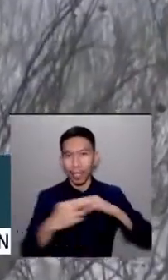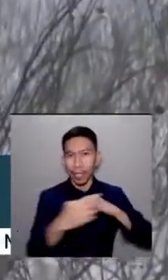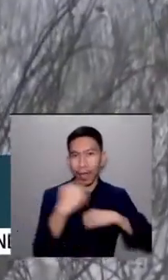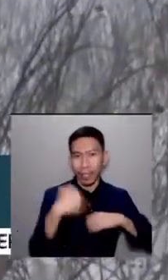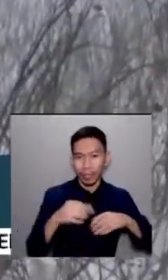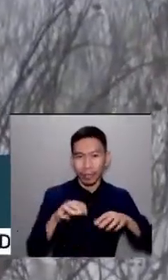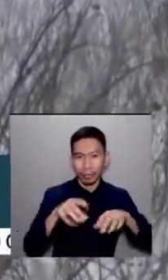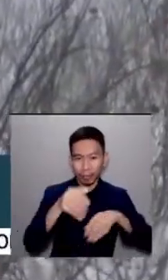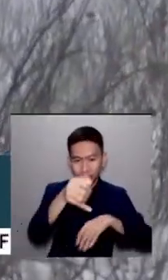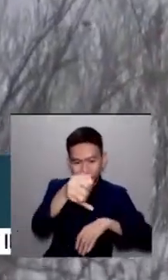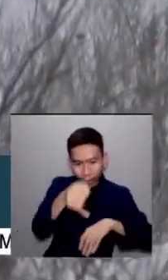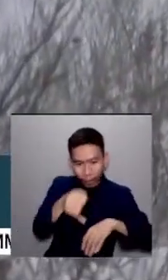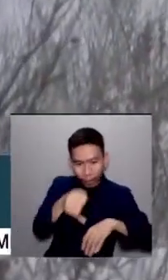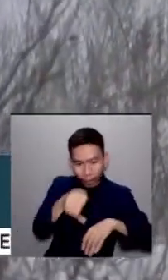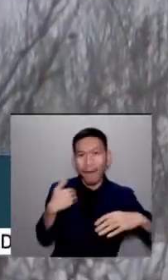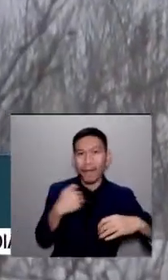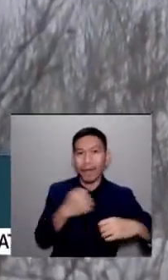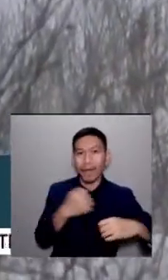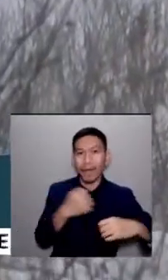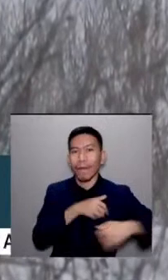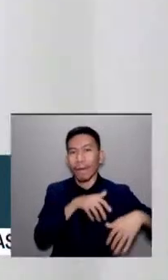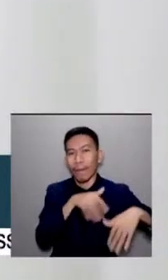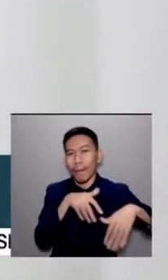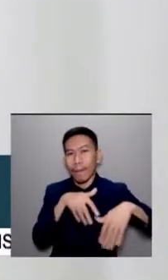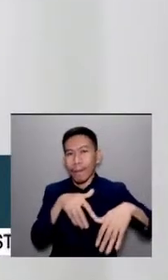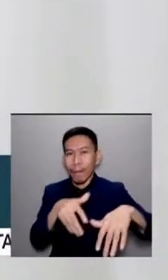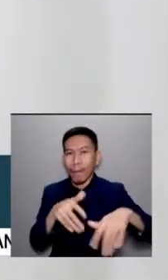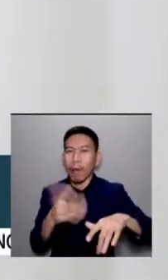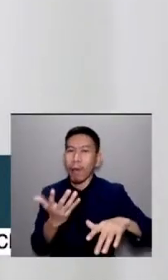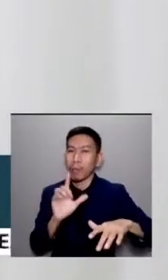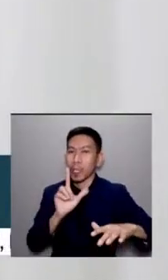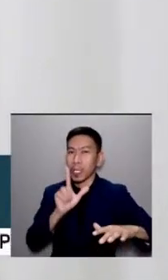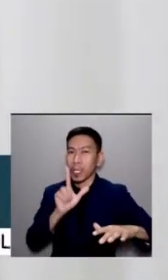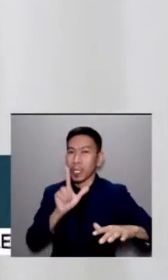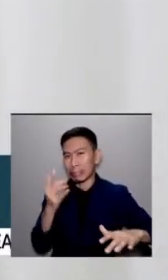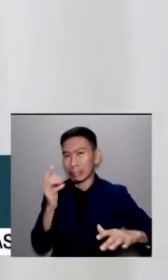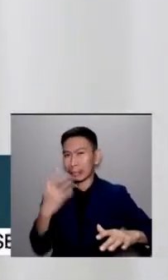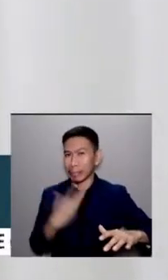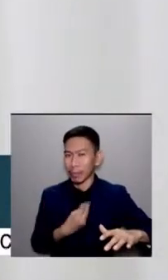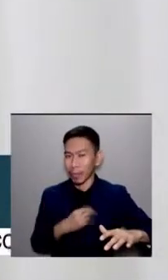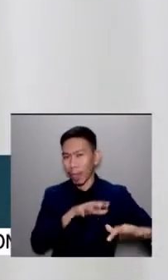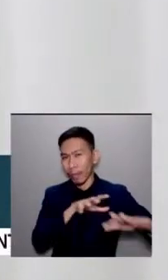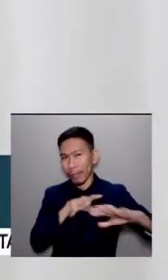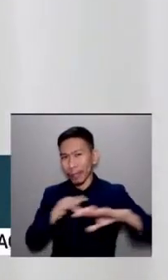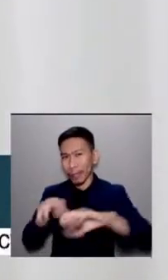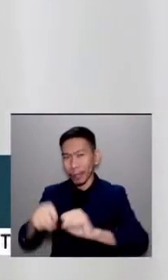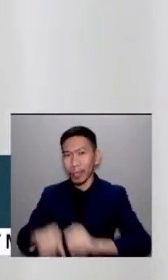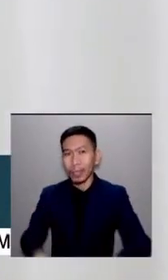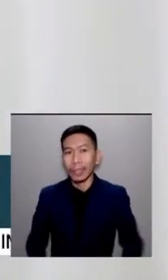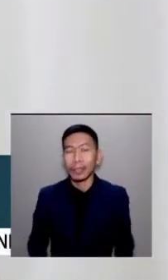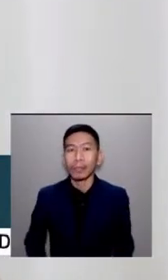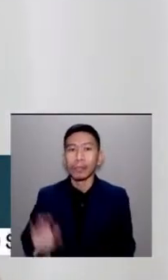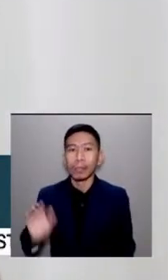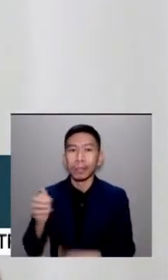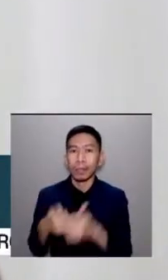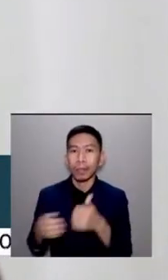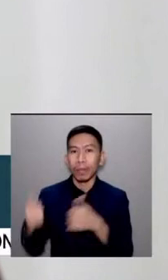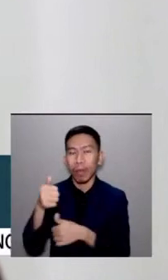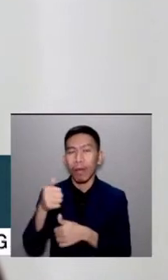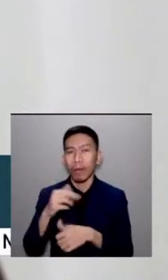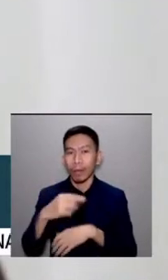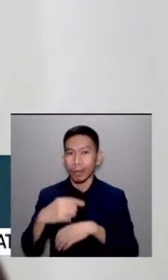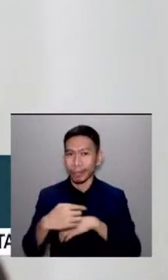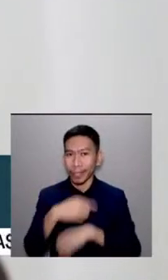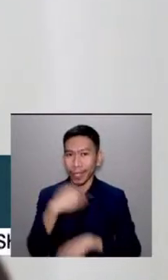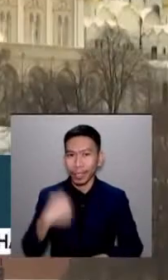troops, provoking Western fears of an invasion. Kremlin spokesman Dmitry Peskov on Thursday said Moscow needed time to review